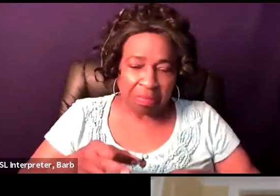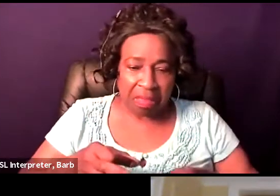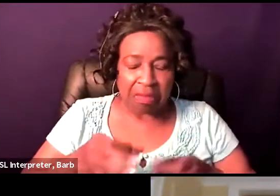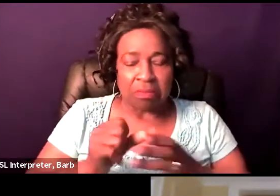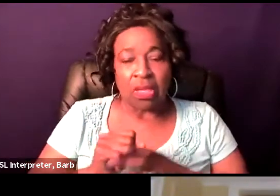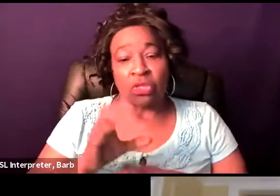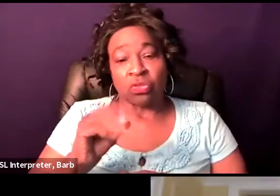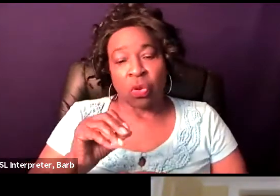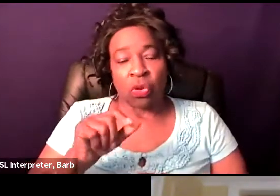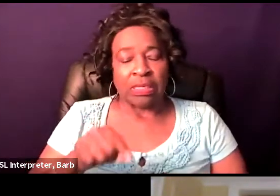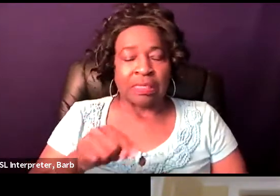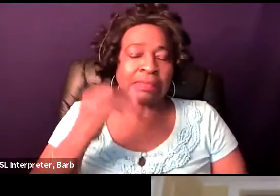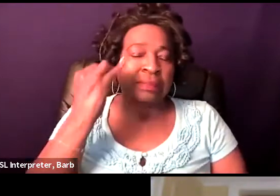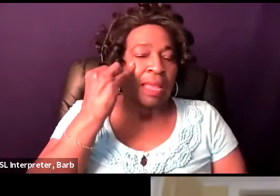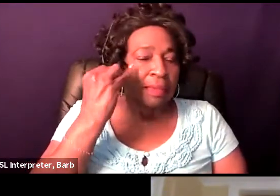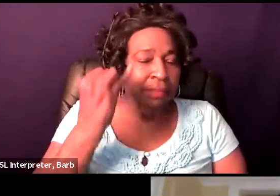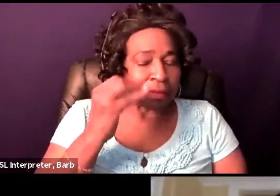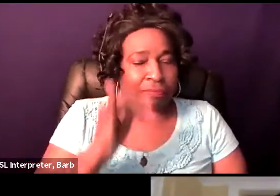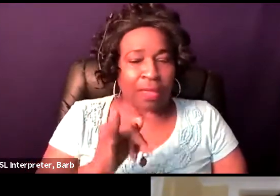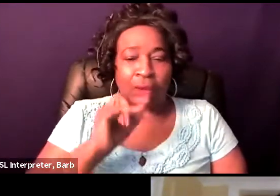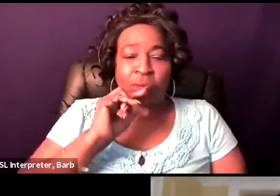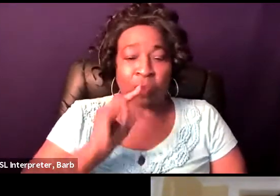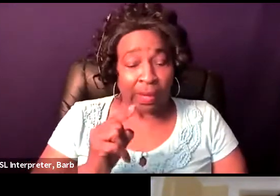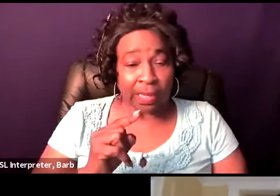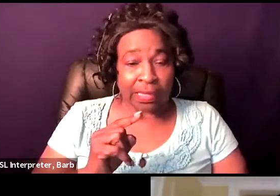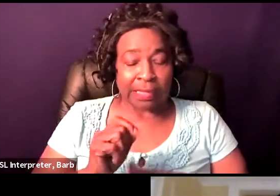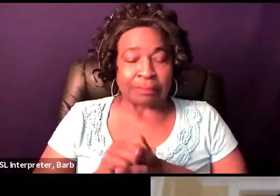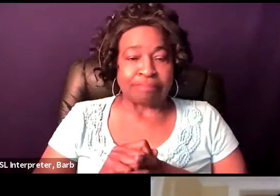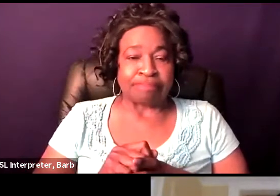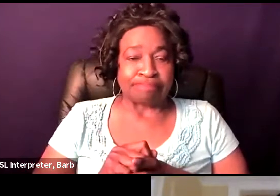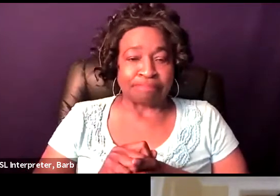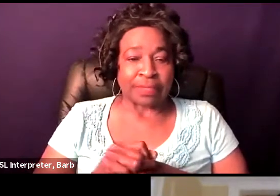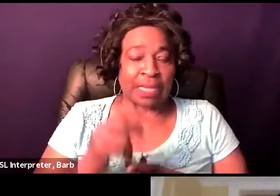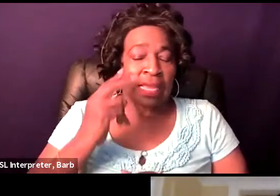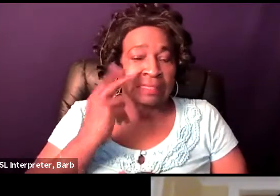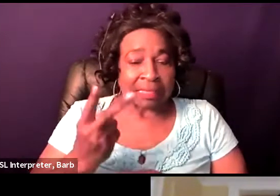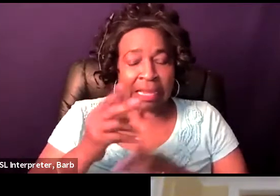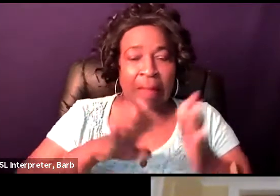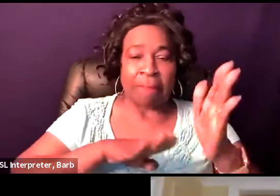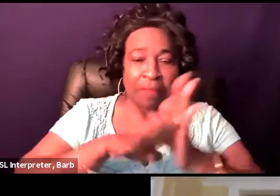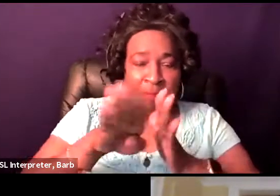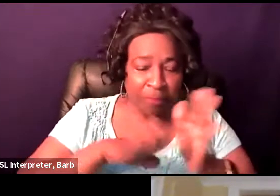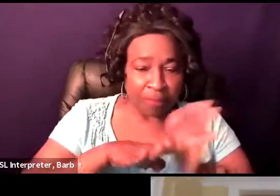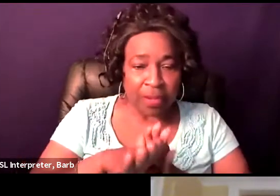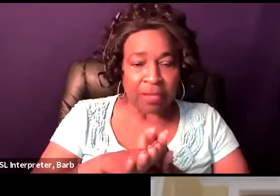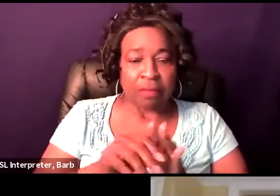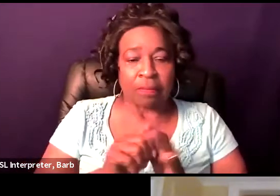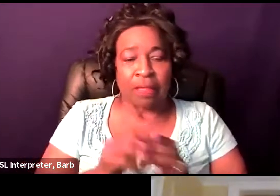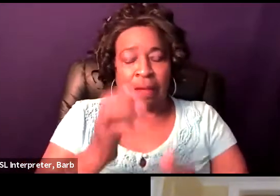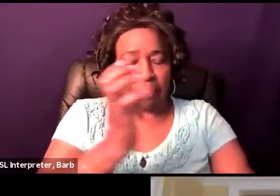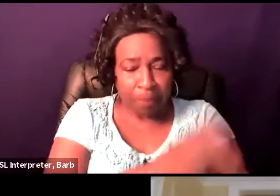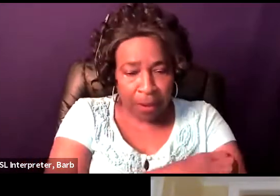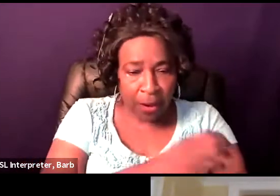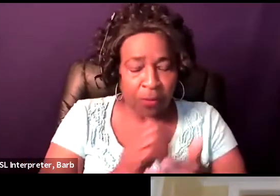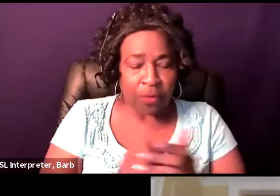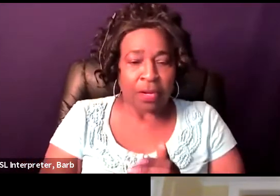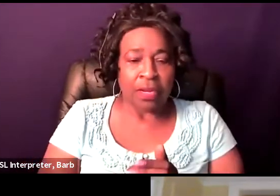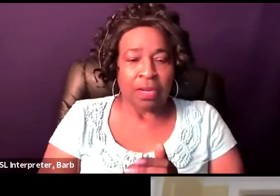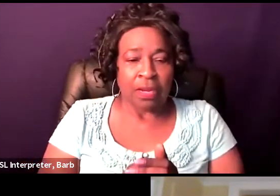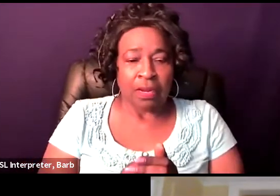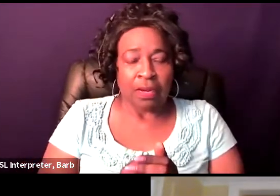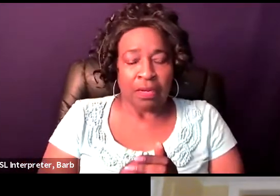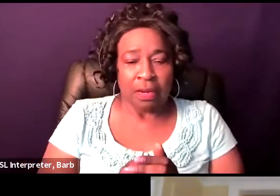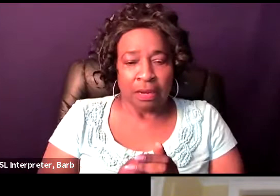it's the idea really that seeing the development of the power of